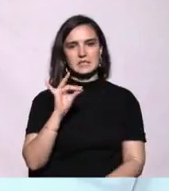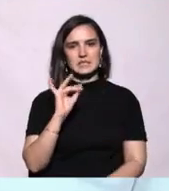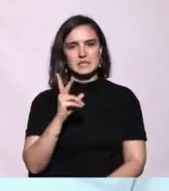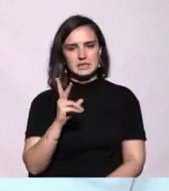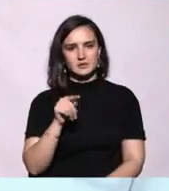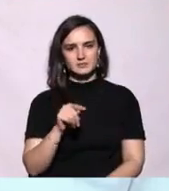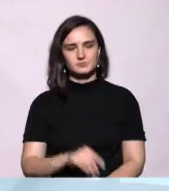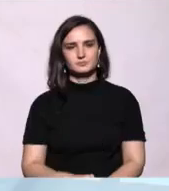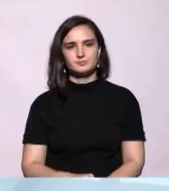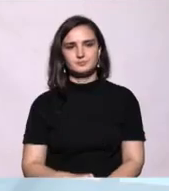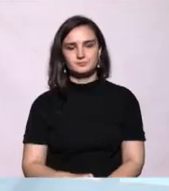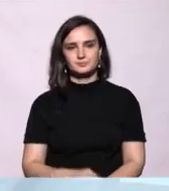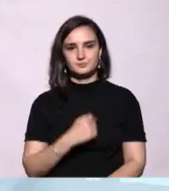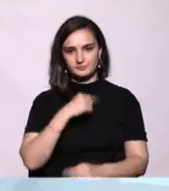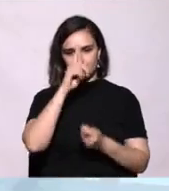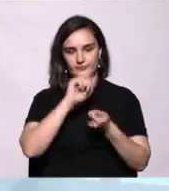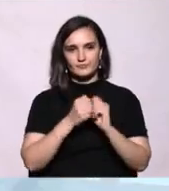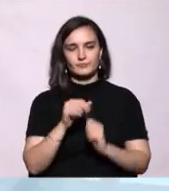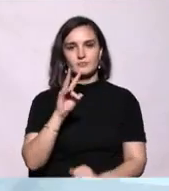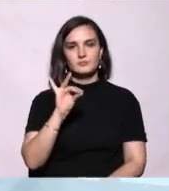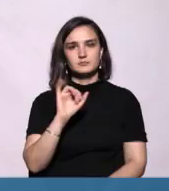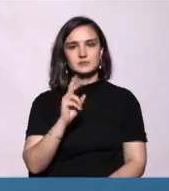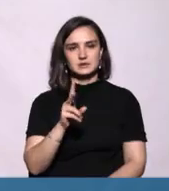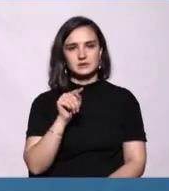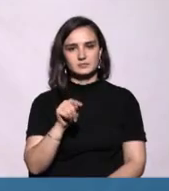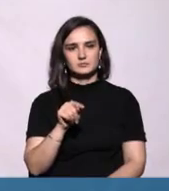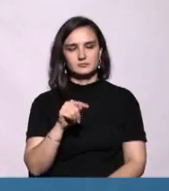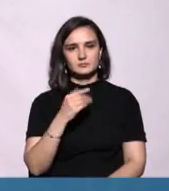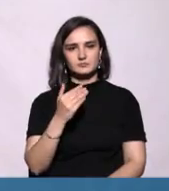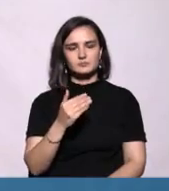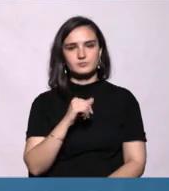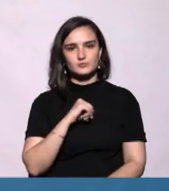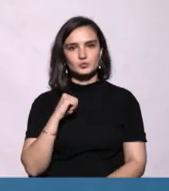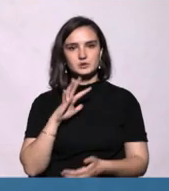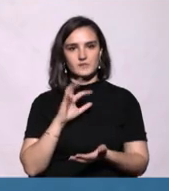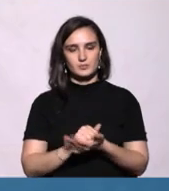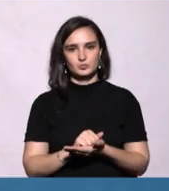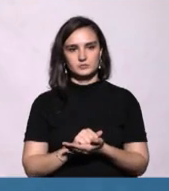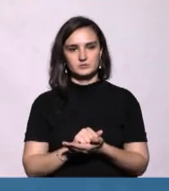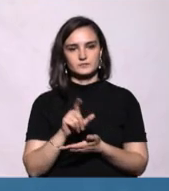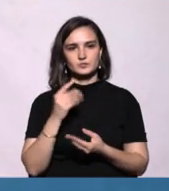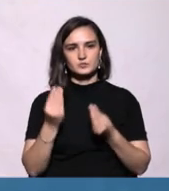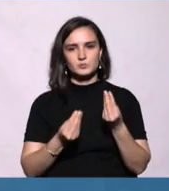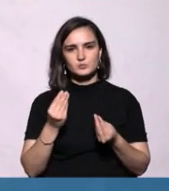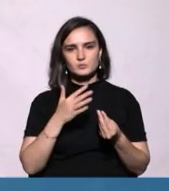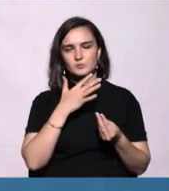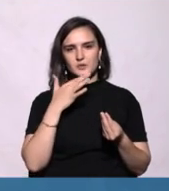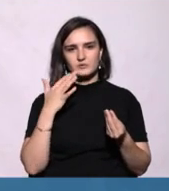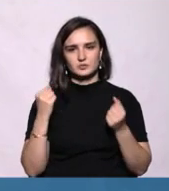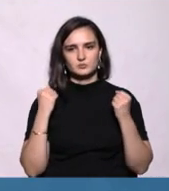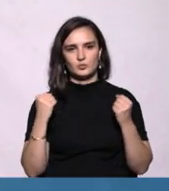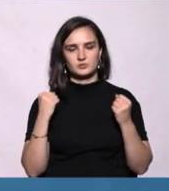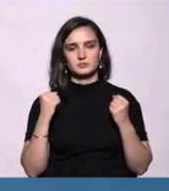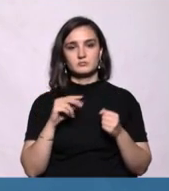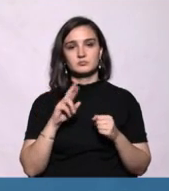Sure. So, I remember that Nick, he isn't so busy. So, he plays a lot of sports.